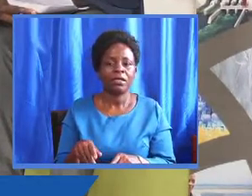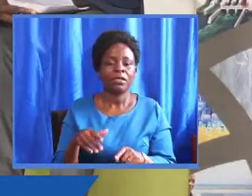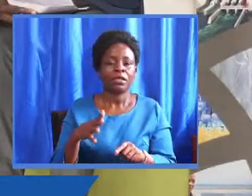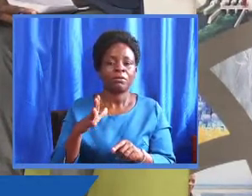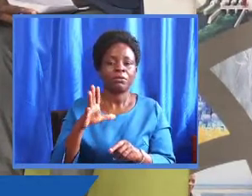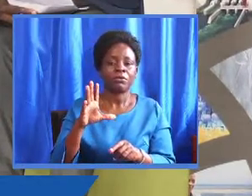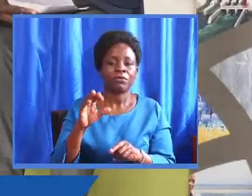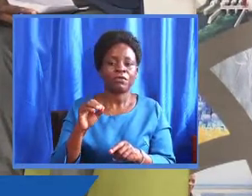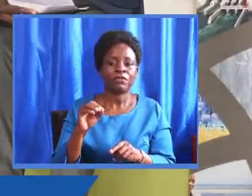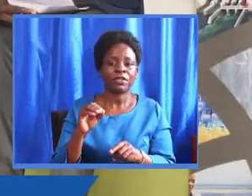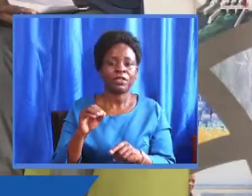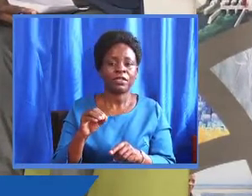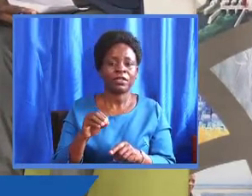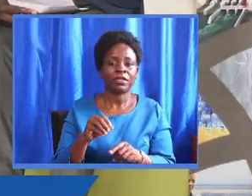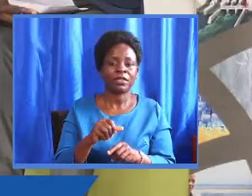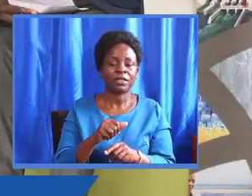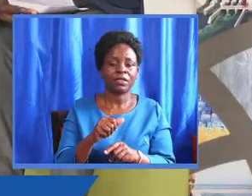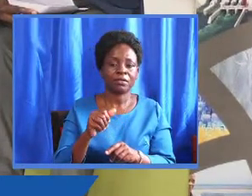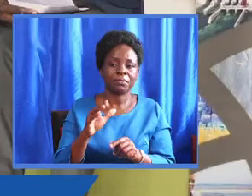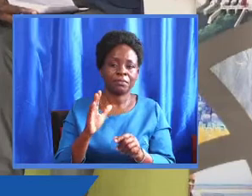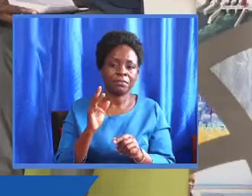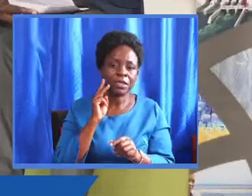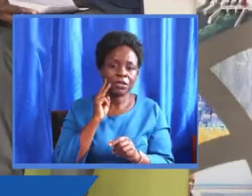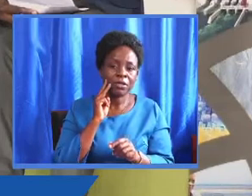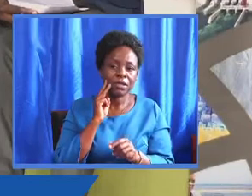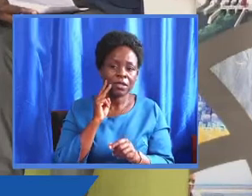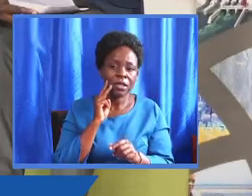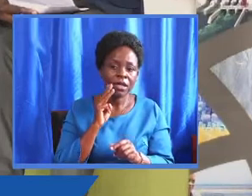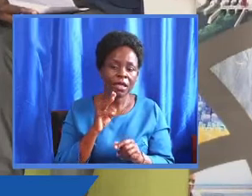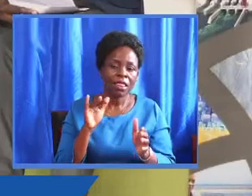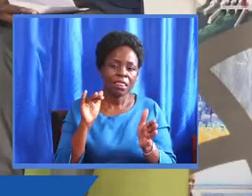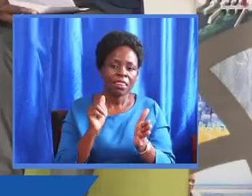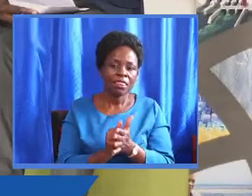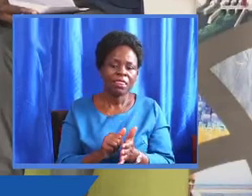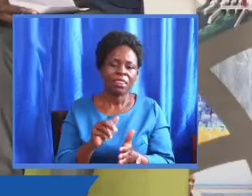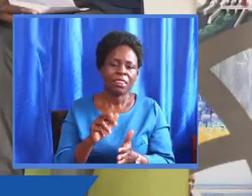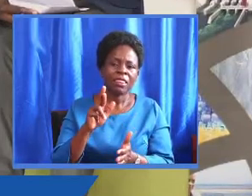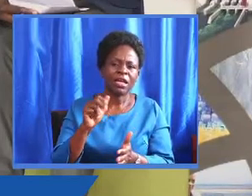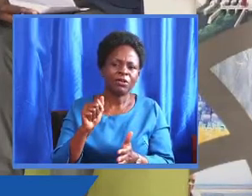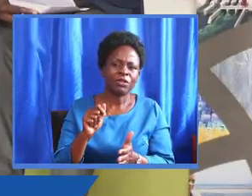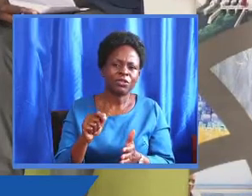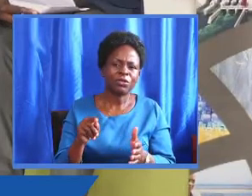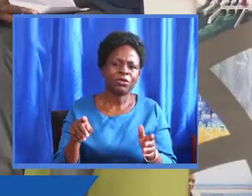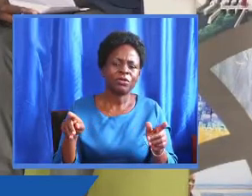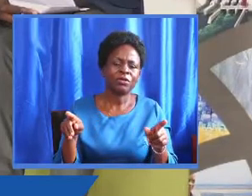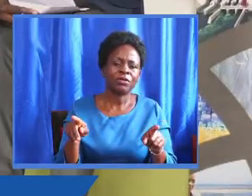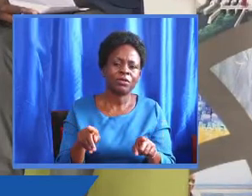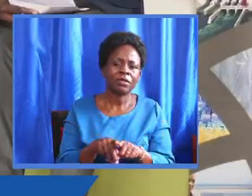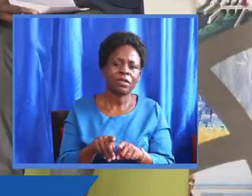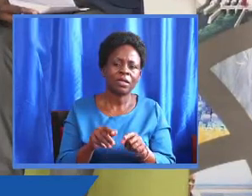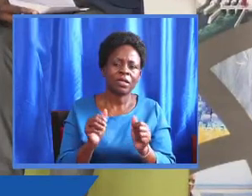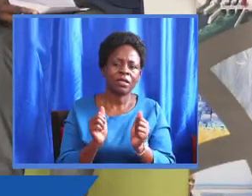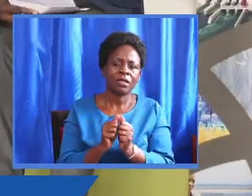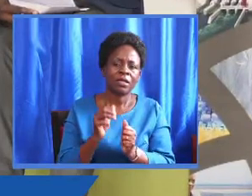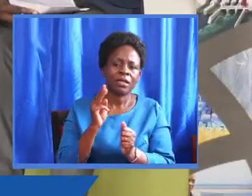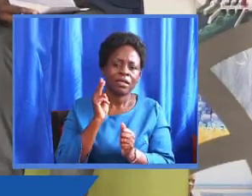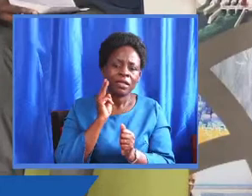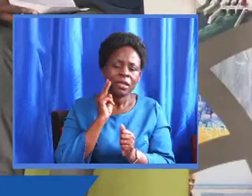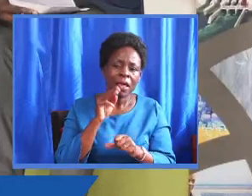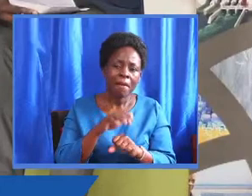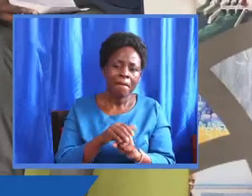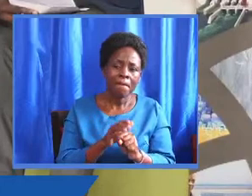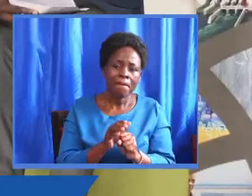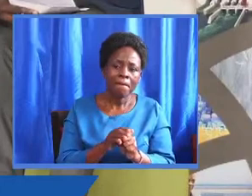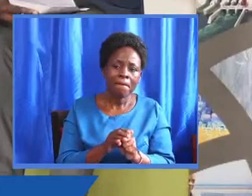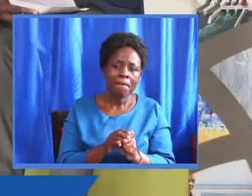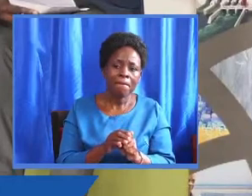then up to 150 million. Now, that threshold whereby 150 million and above in a turnover makes you